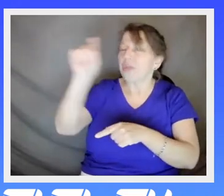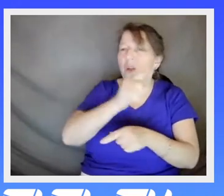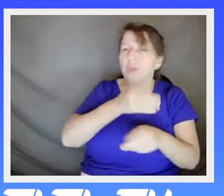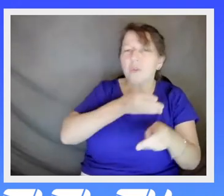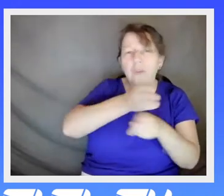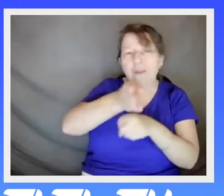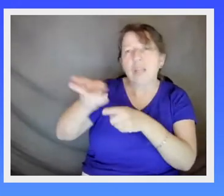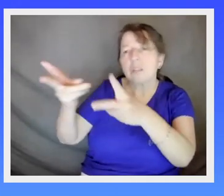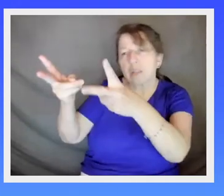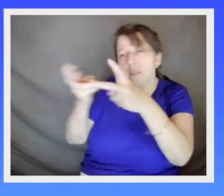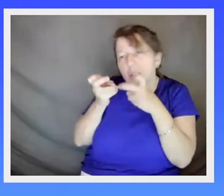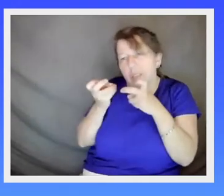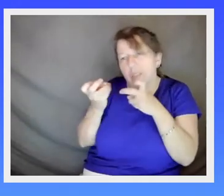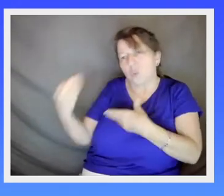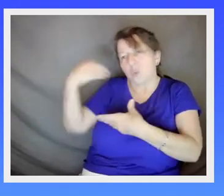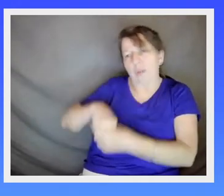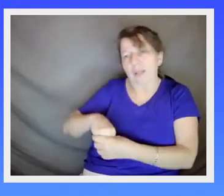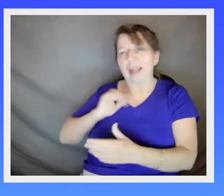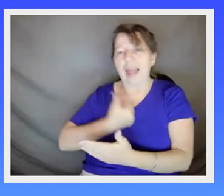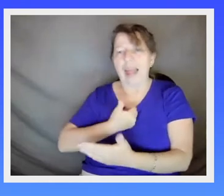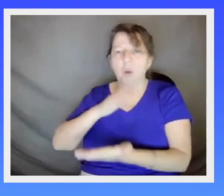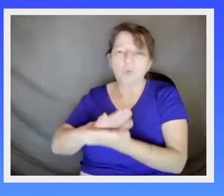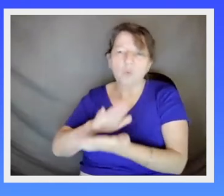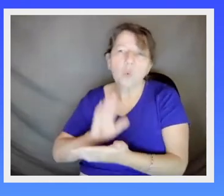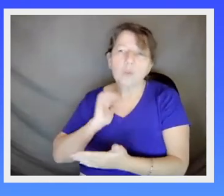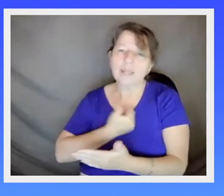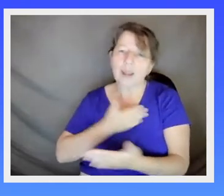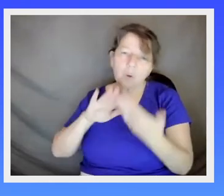in our schools and in our communities.